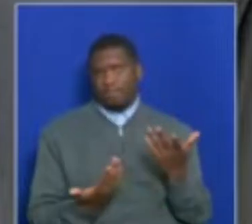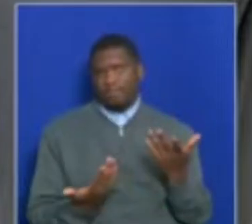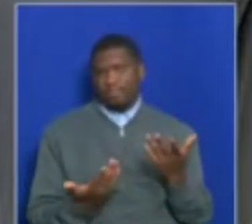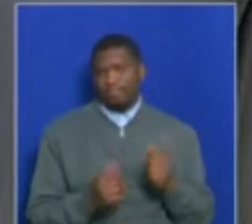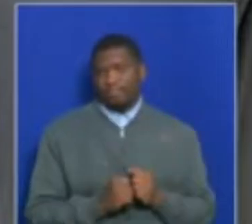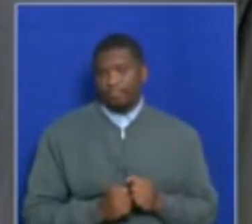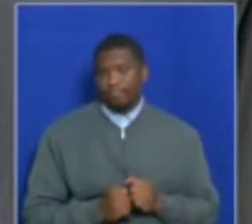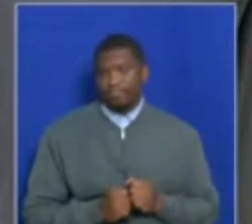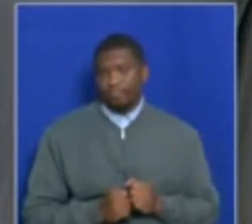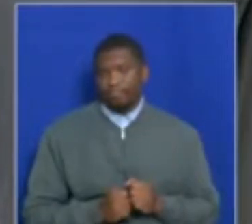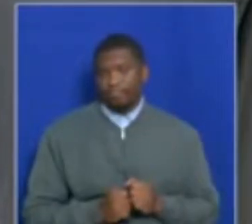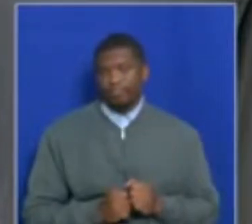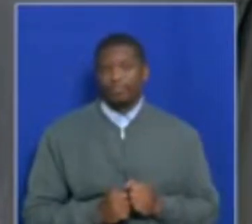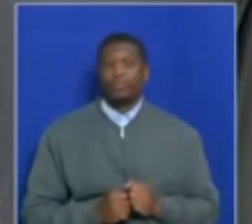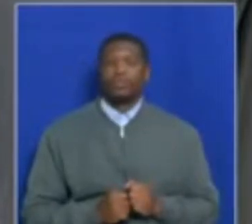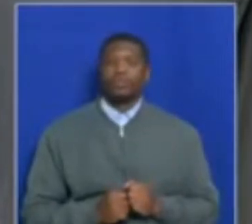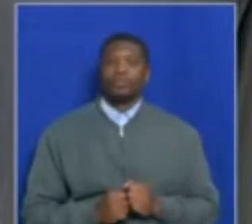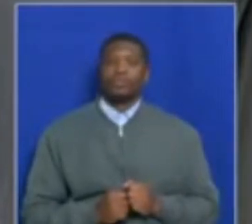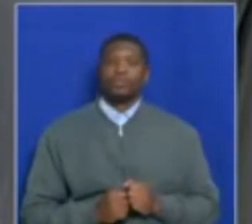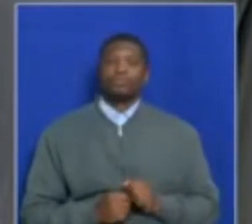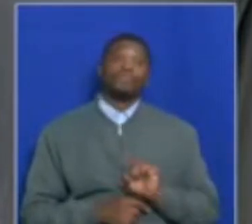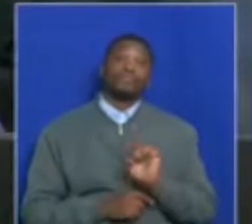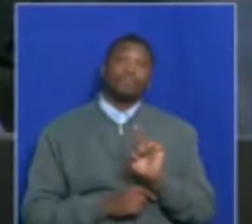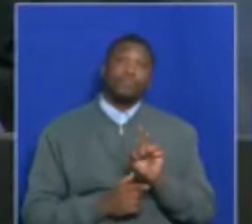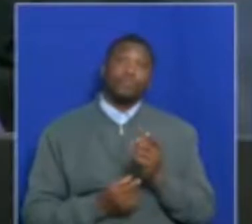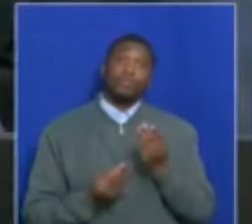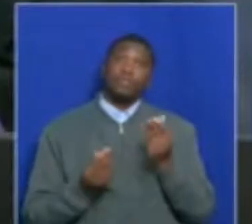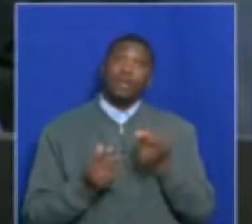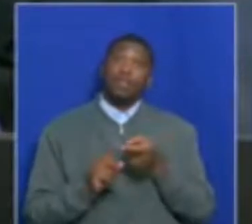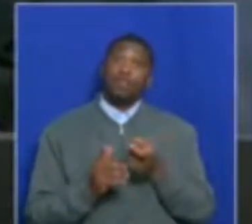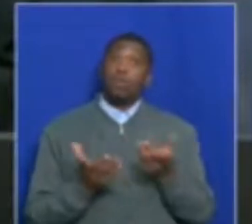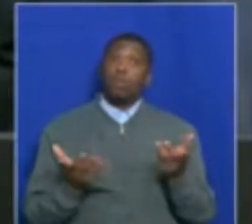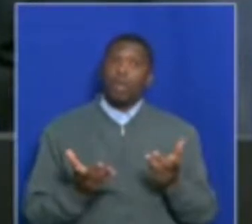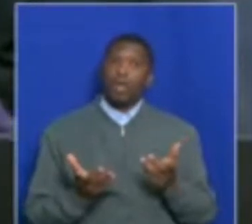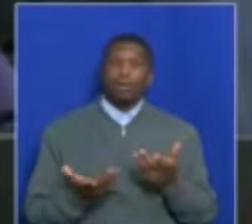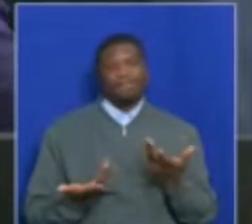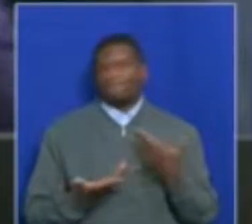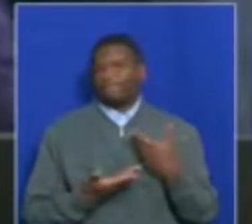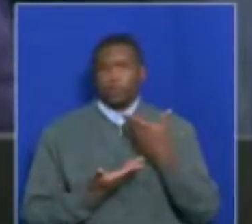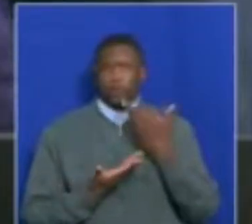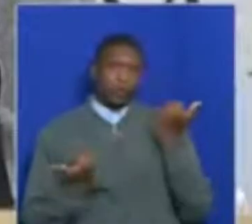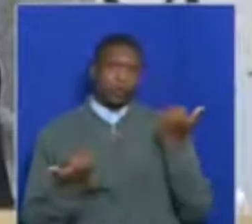records. But where the cash came from originally, we don't know. Okay, thanks.